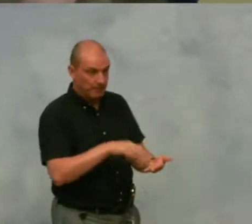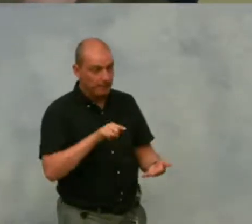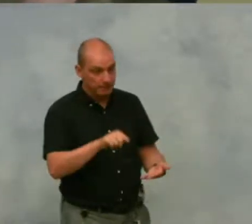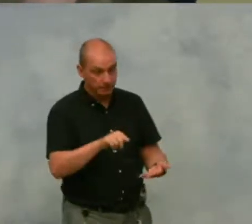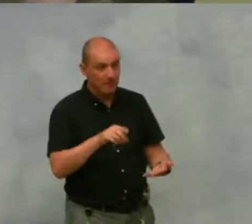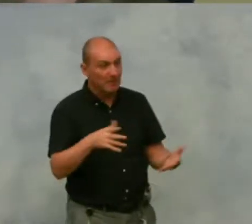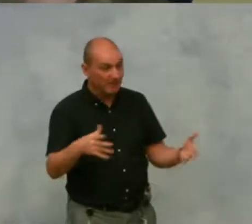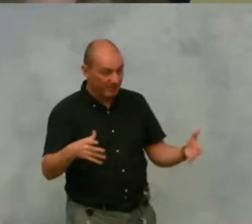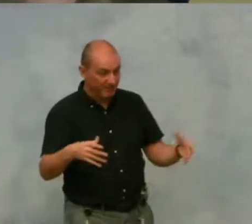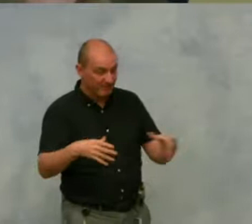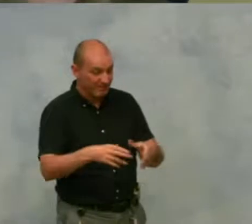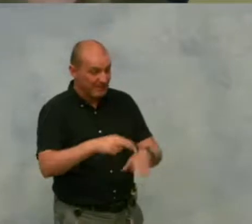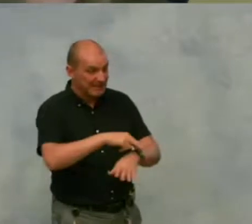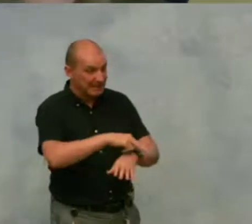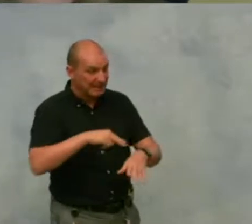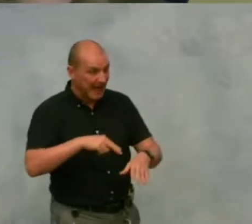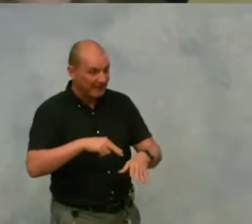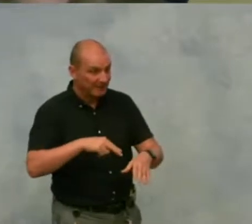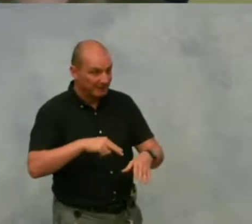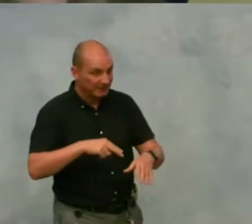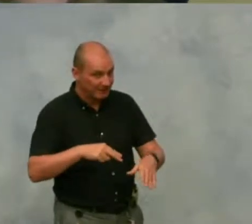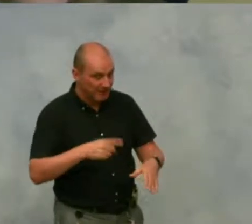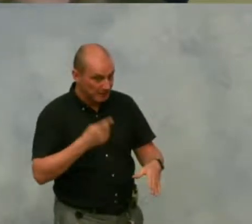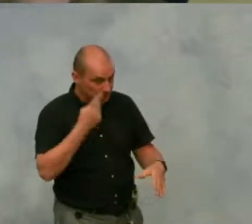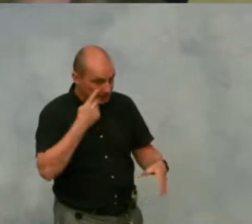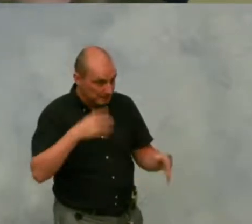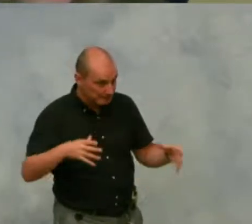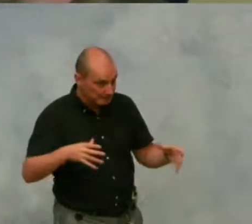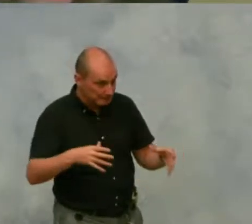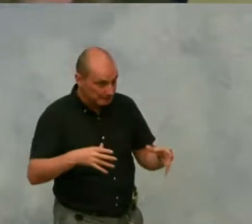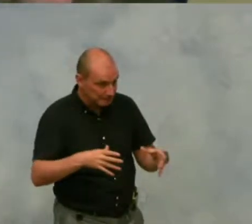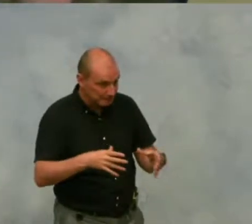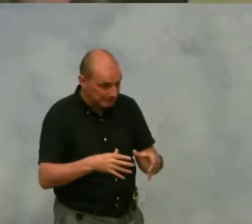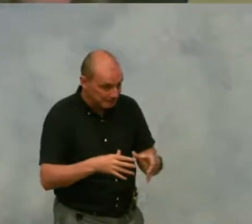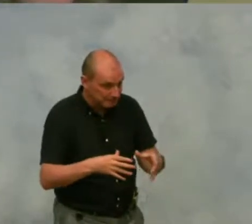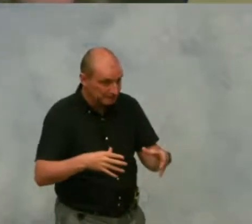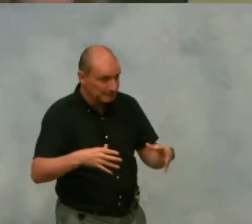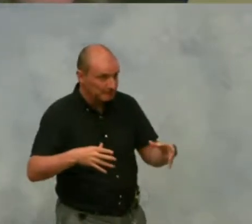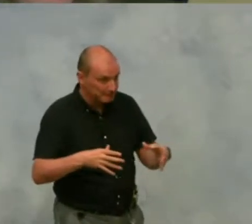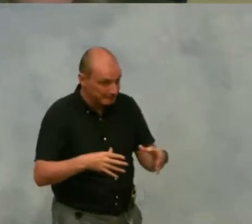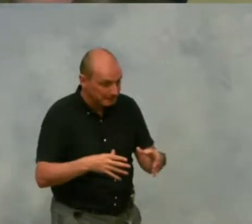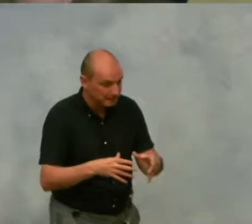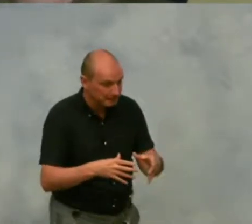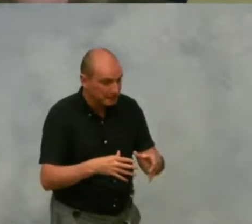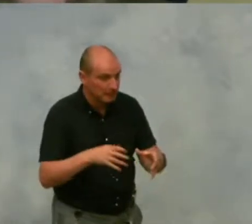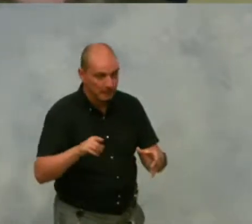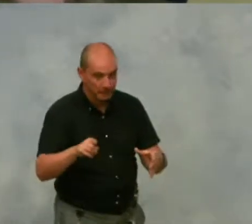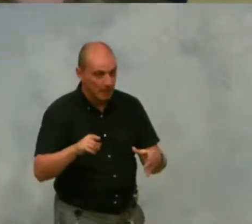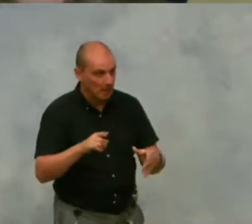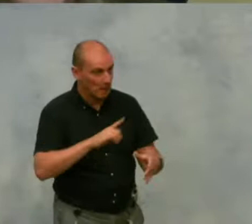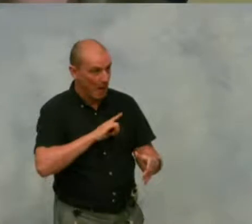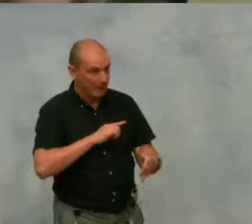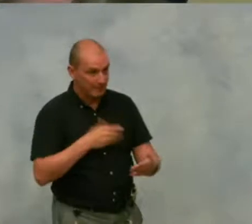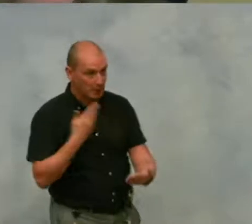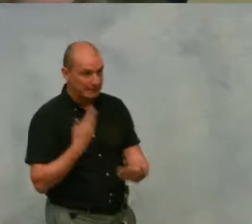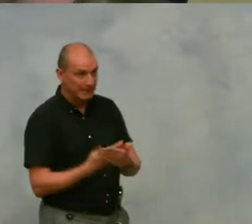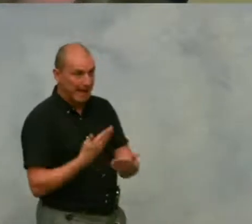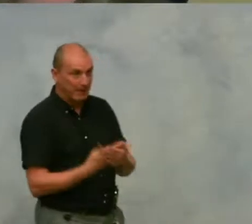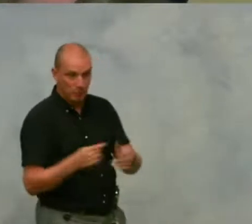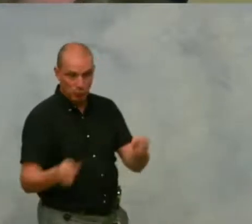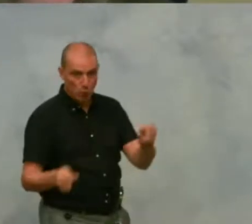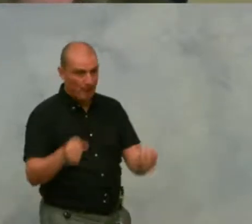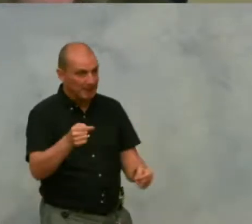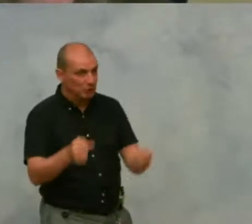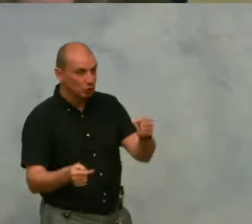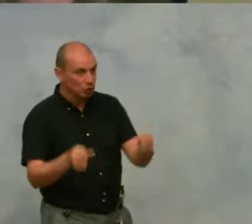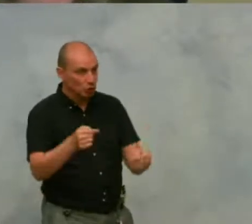does make, again, it's a very competitive market. Those that are inactive in the labour market, there's a bit of a